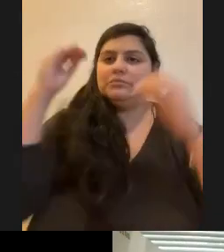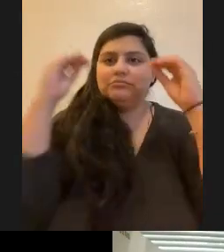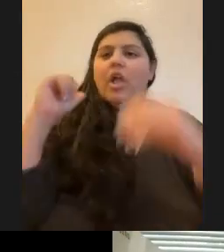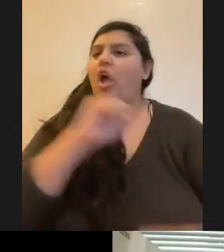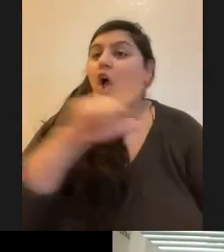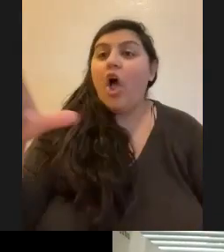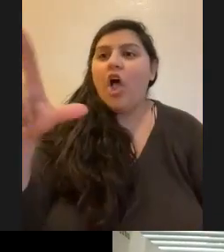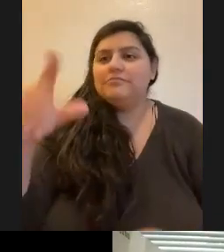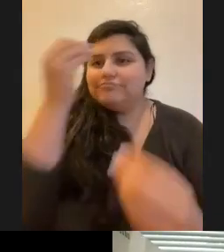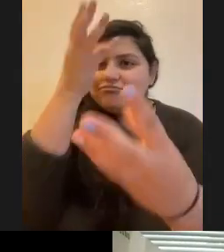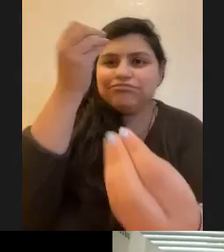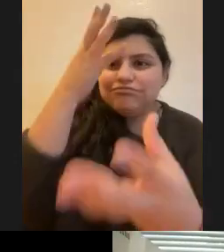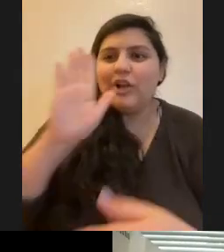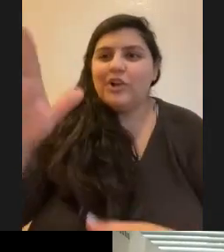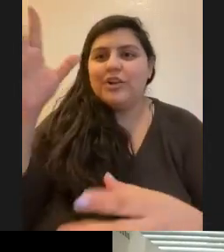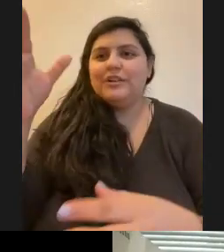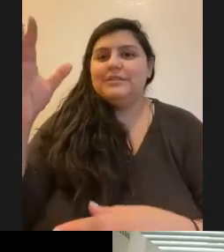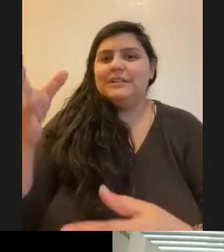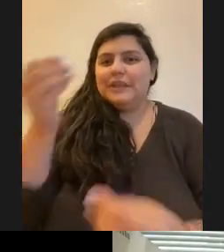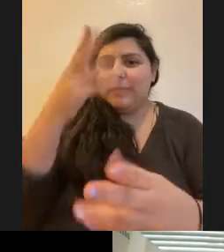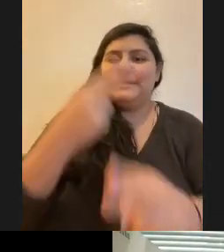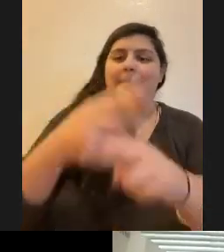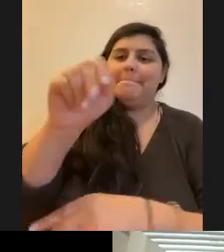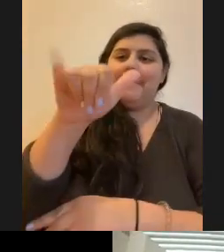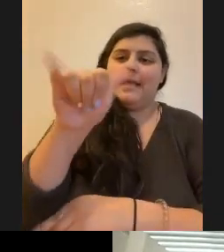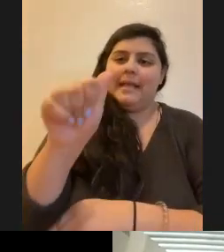Thomas. Thank you so much for joining us, Maya.